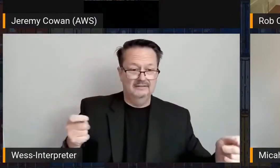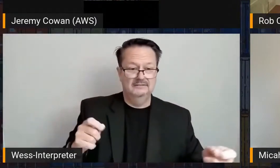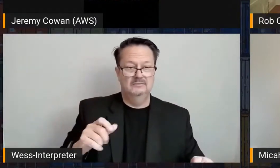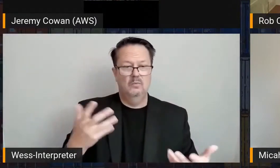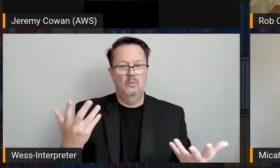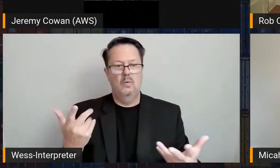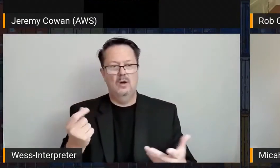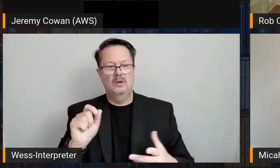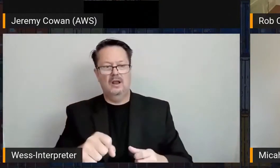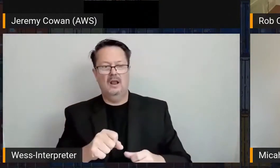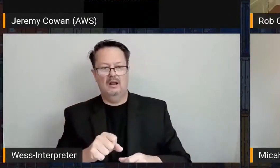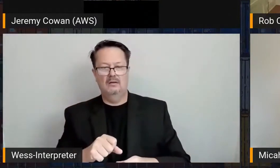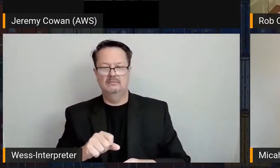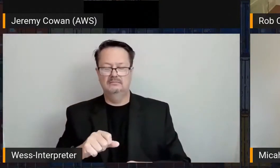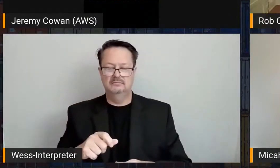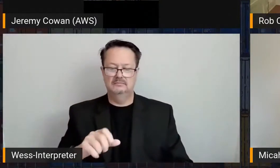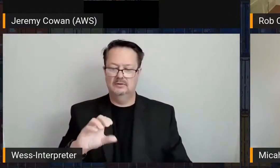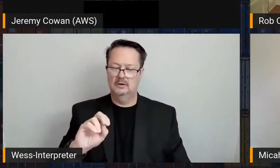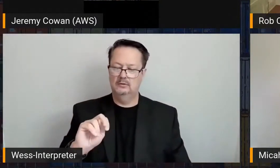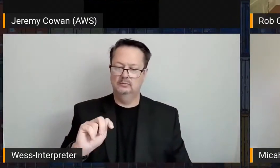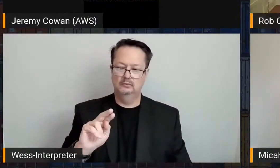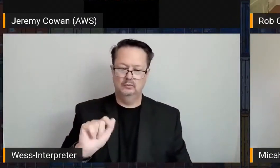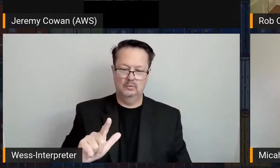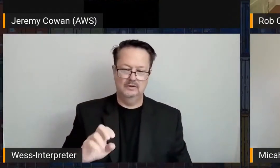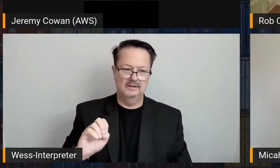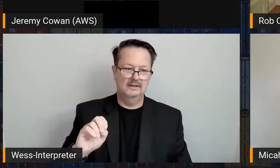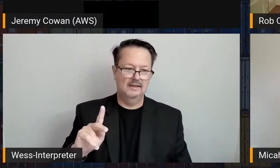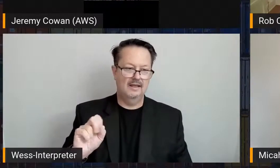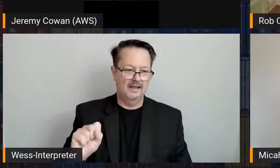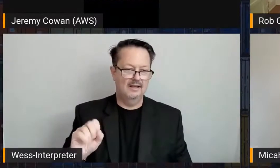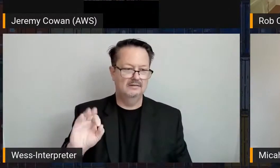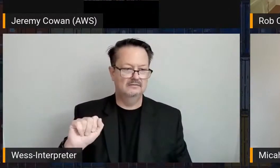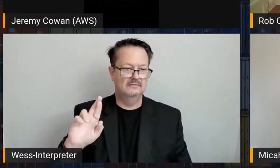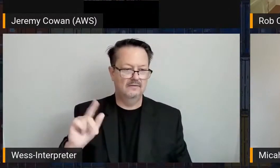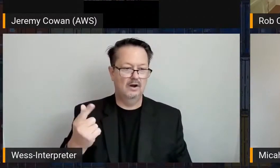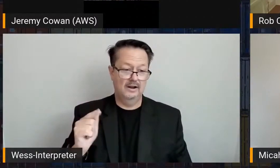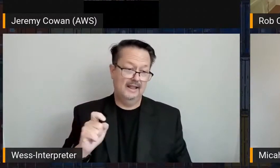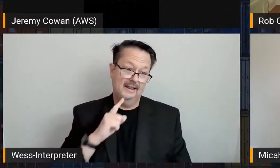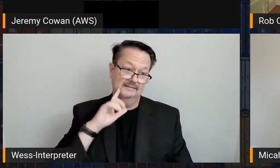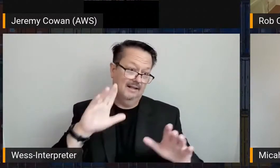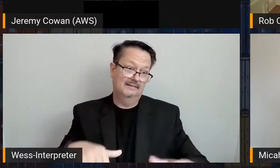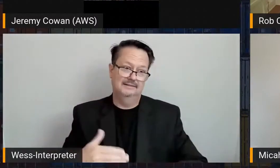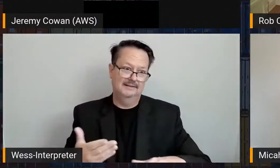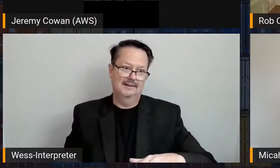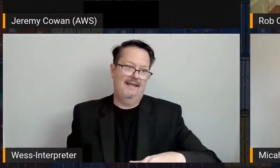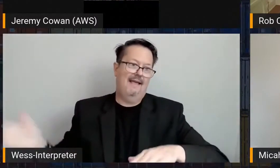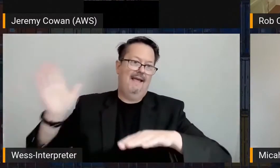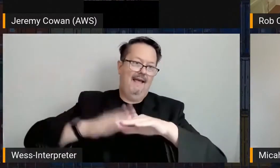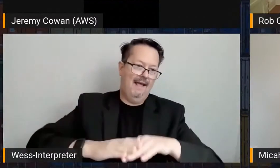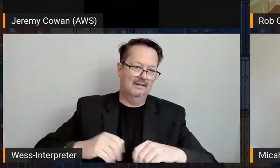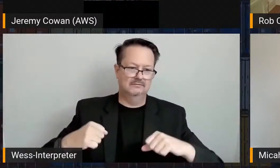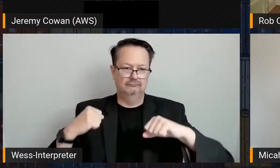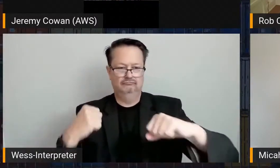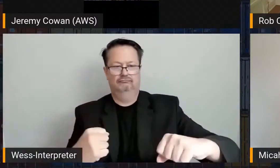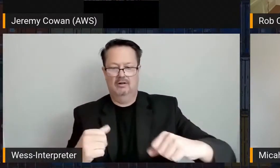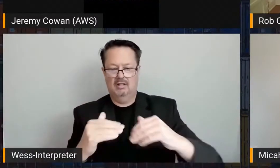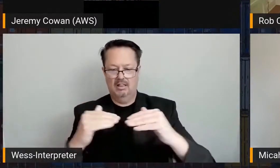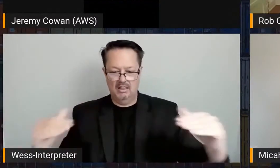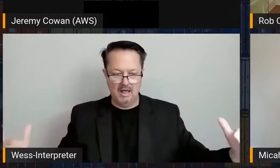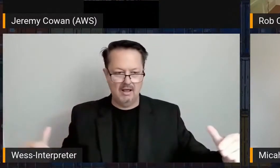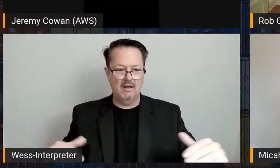cluster. EKS Fargate is excellent, and it adds a robust layer of defense in